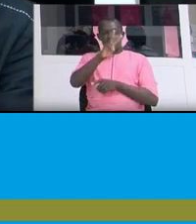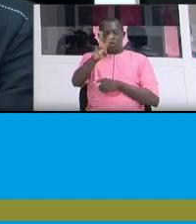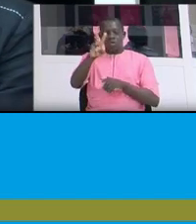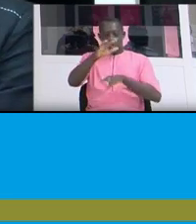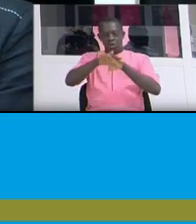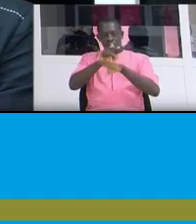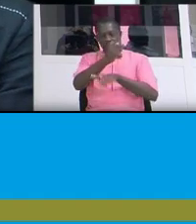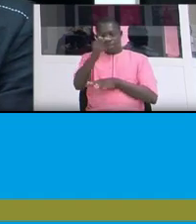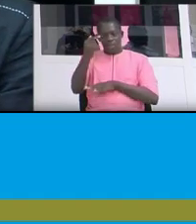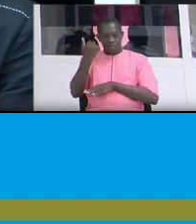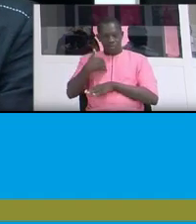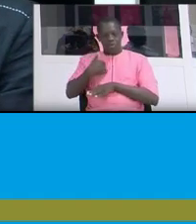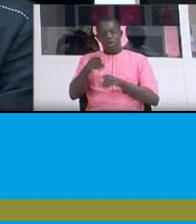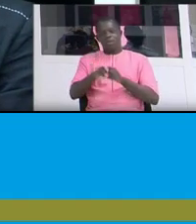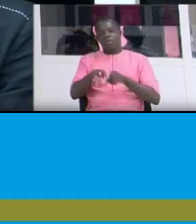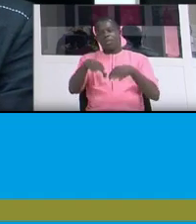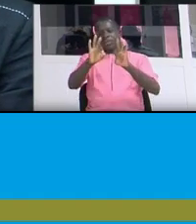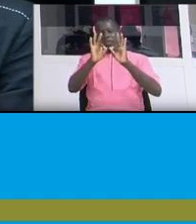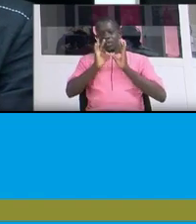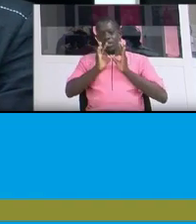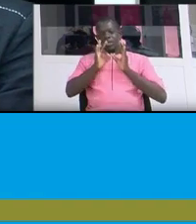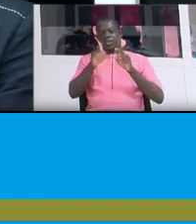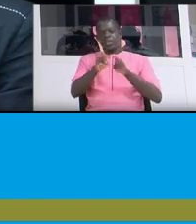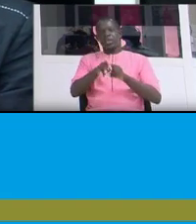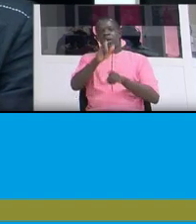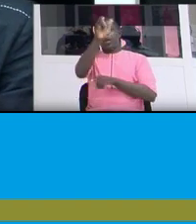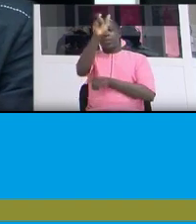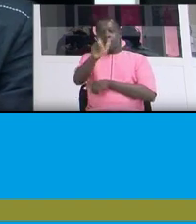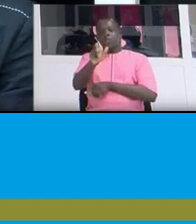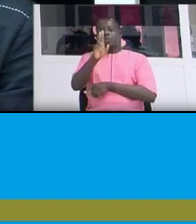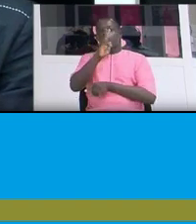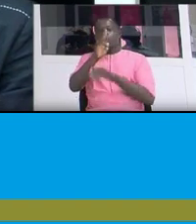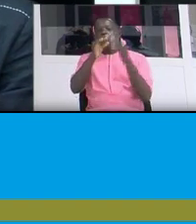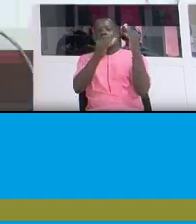these people, I take them as the angel of